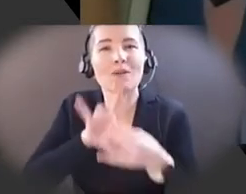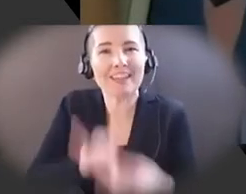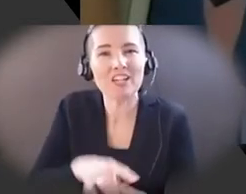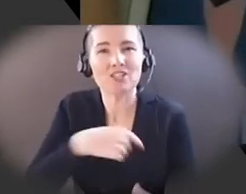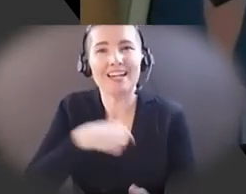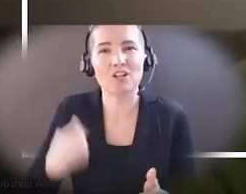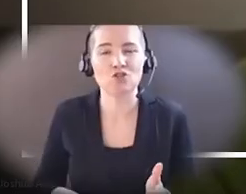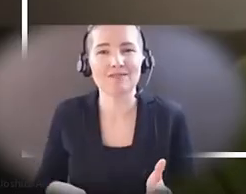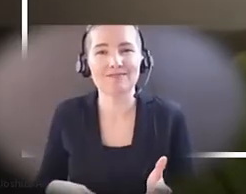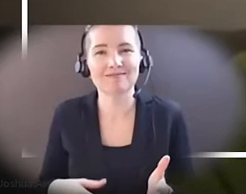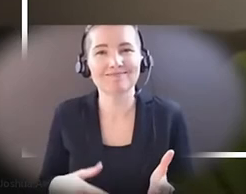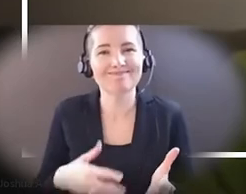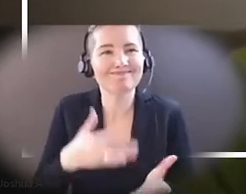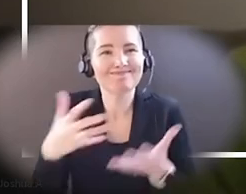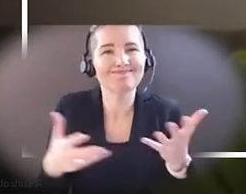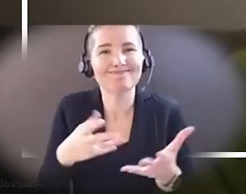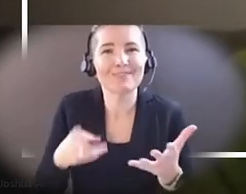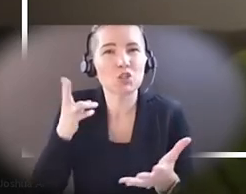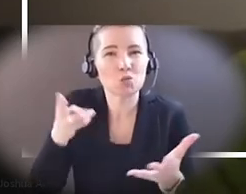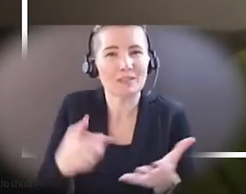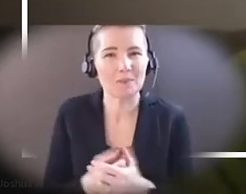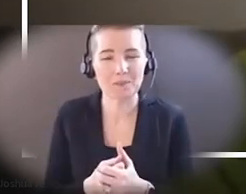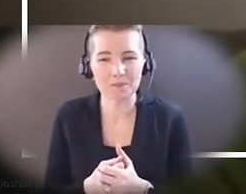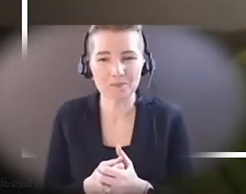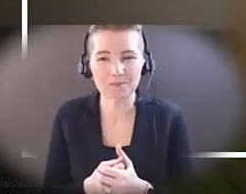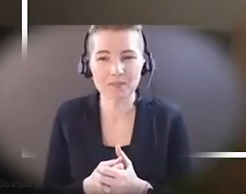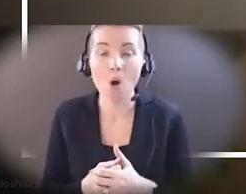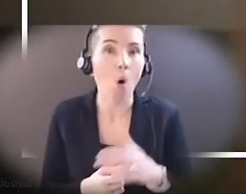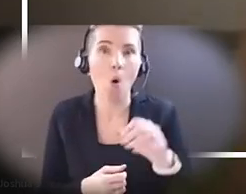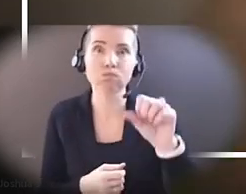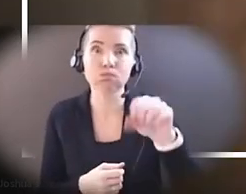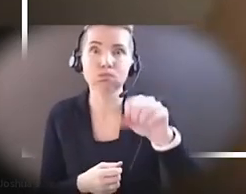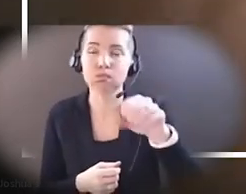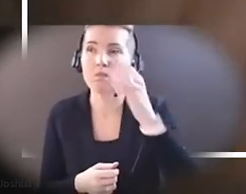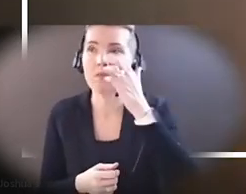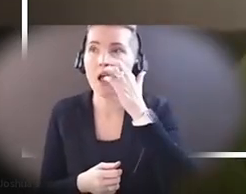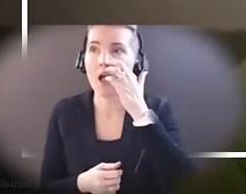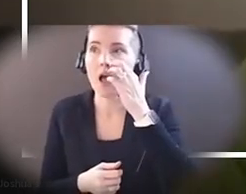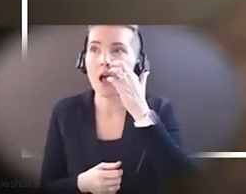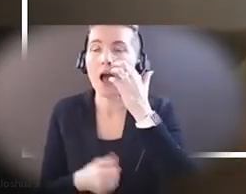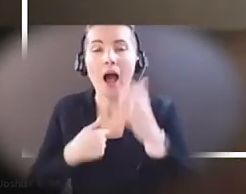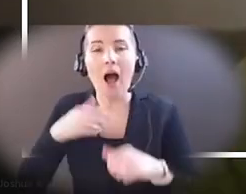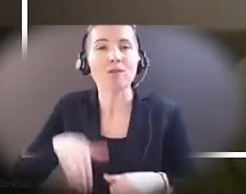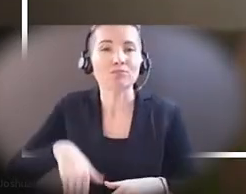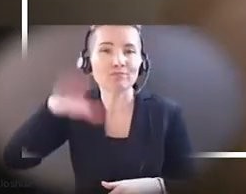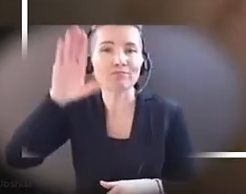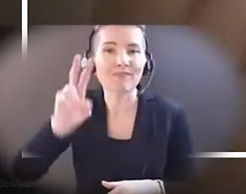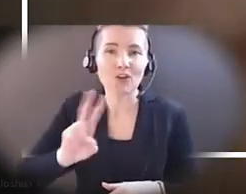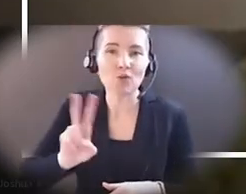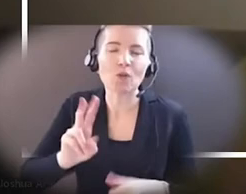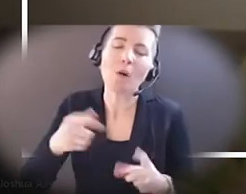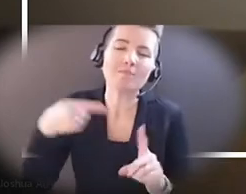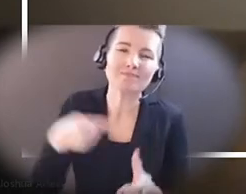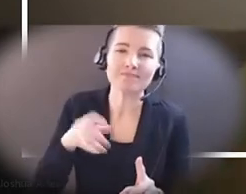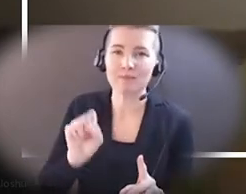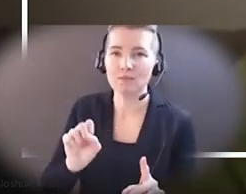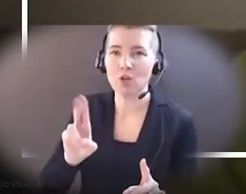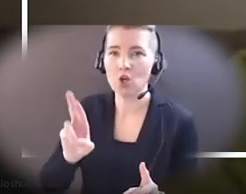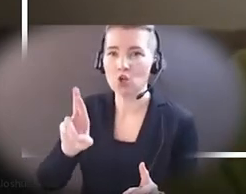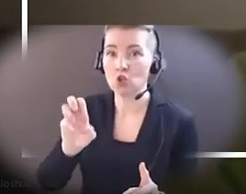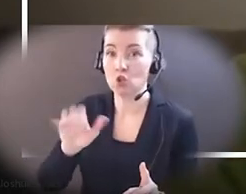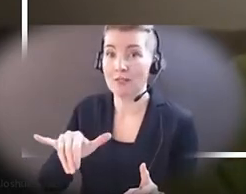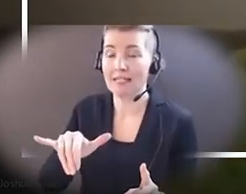definitely. You know, growing up in Vancouver, more specifically Surrey, it's a very Asian